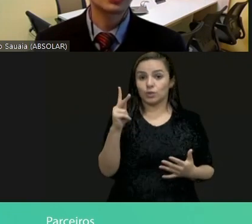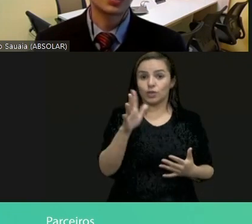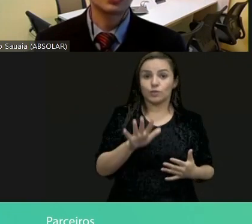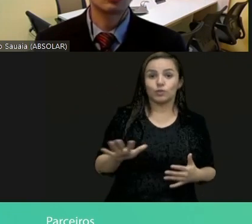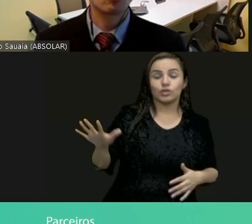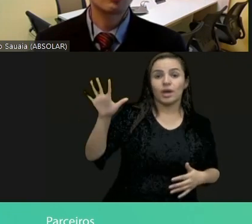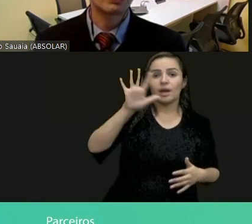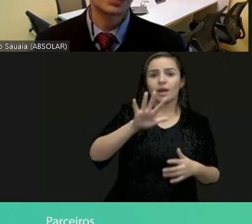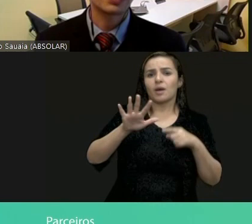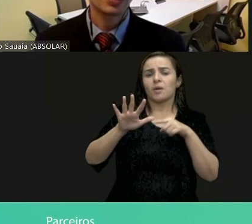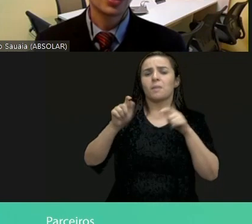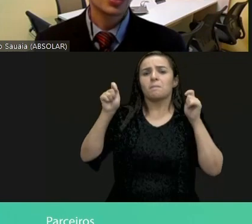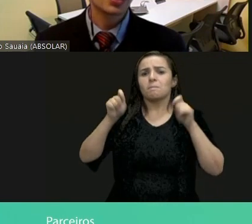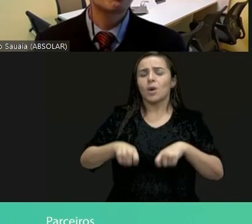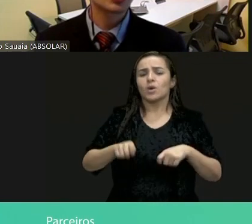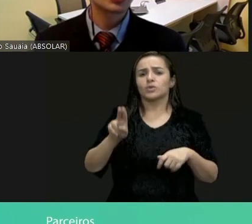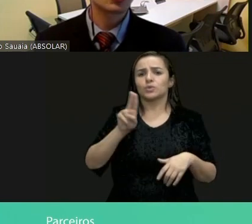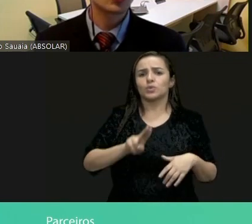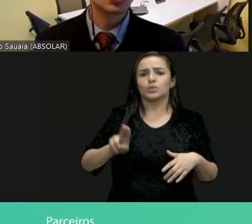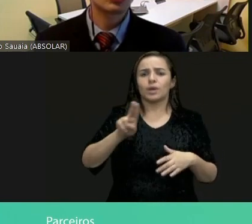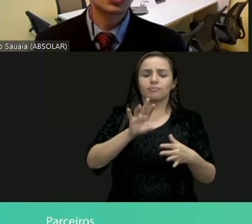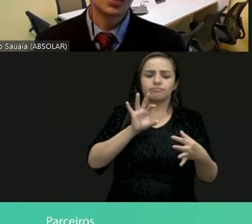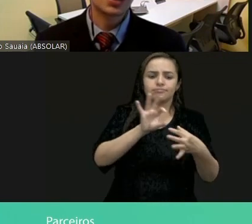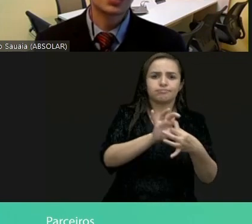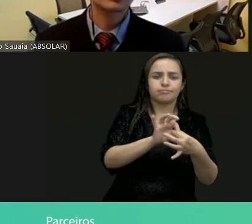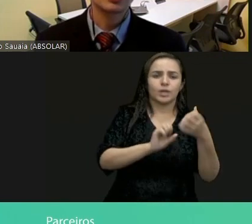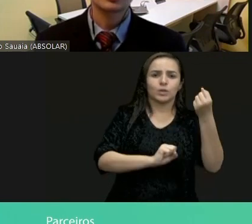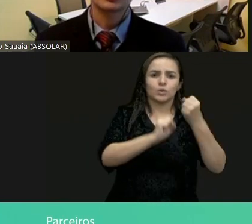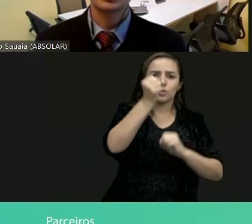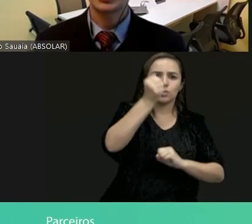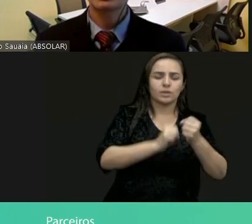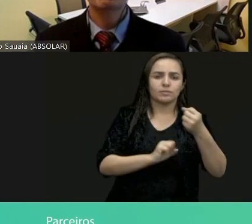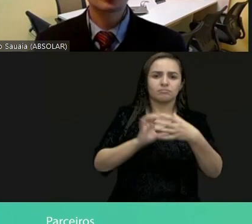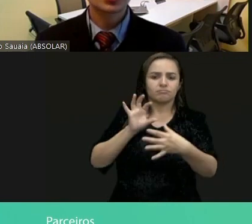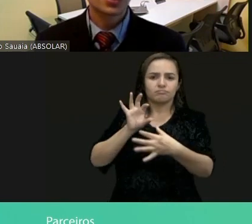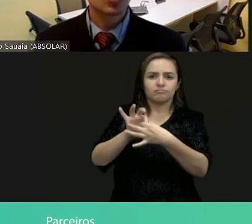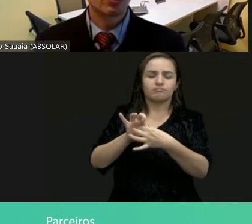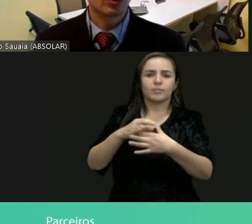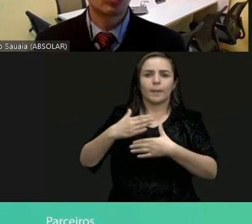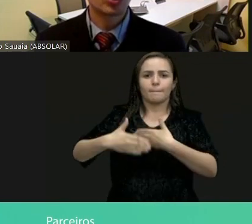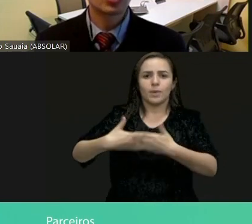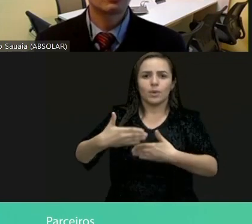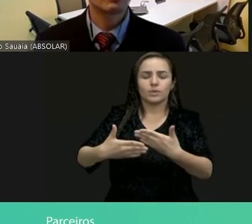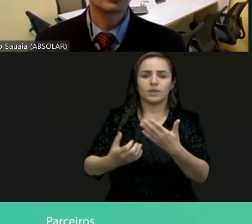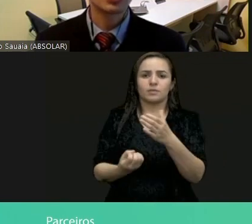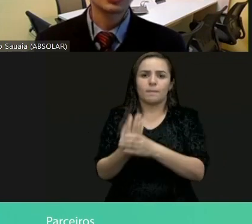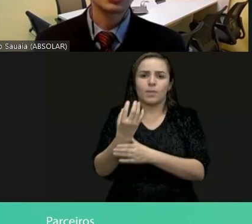so it can be utilized in industrial processes,